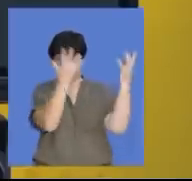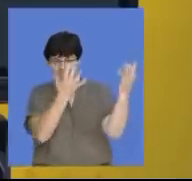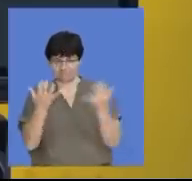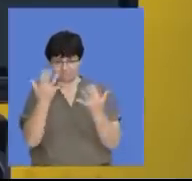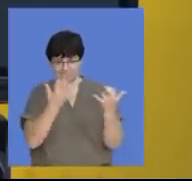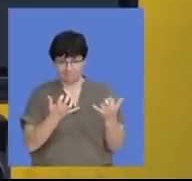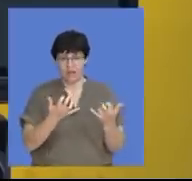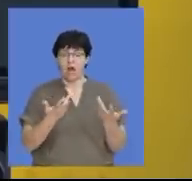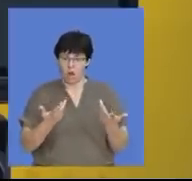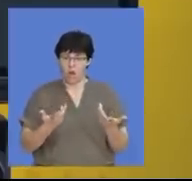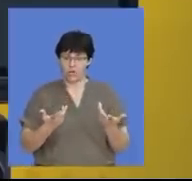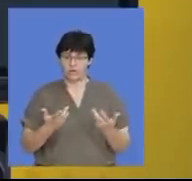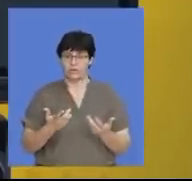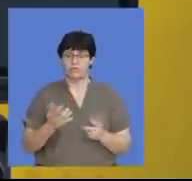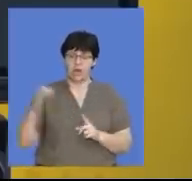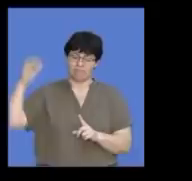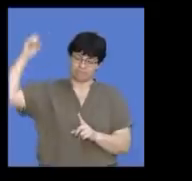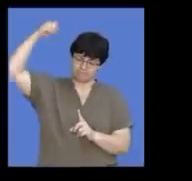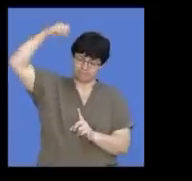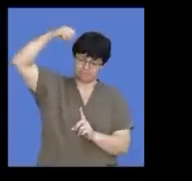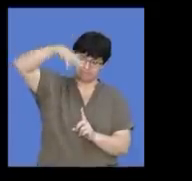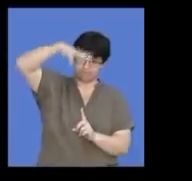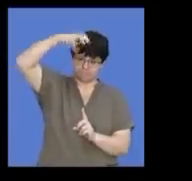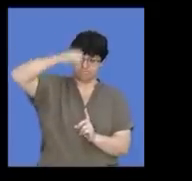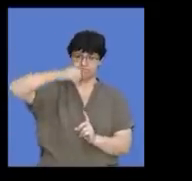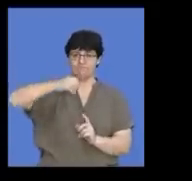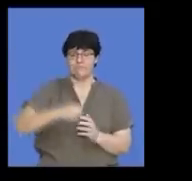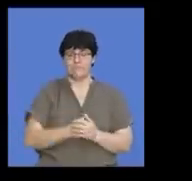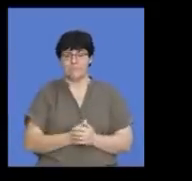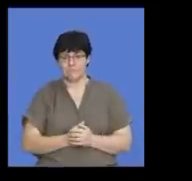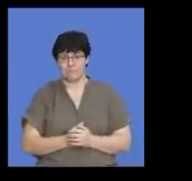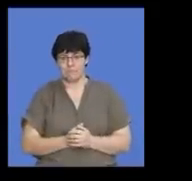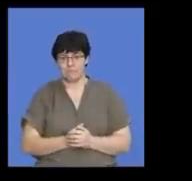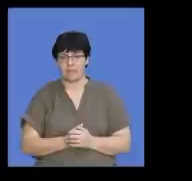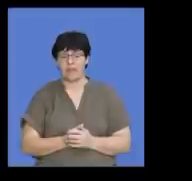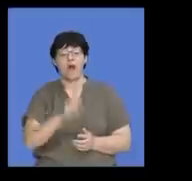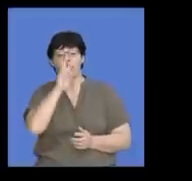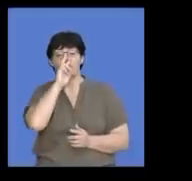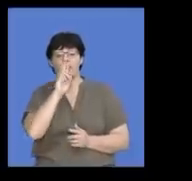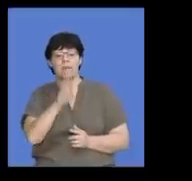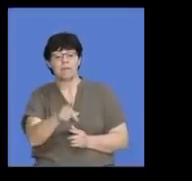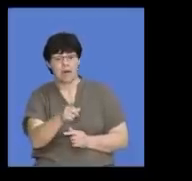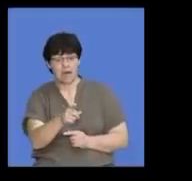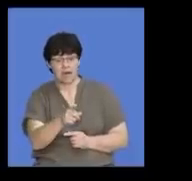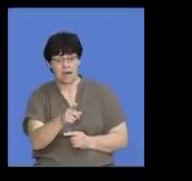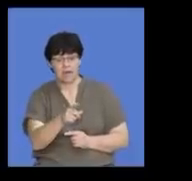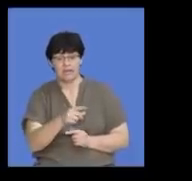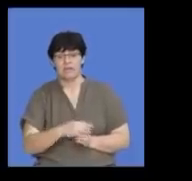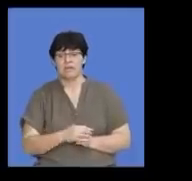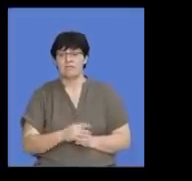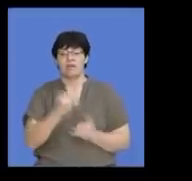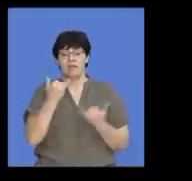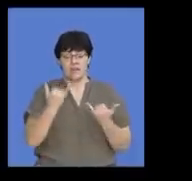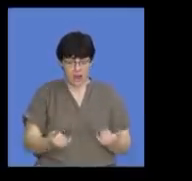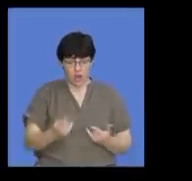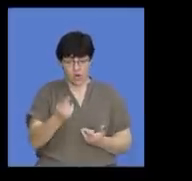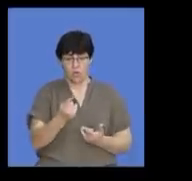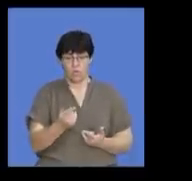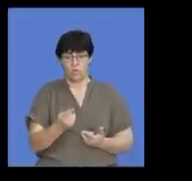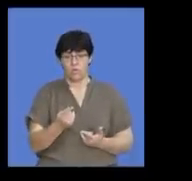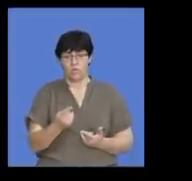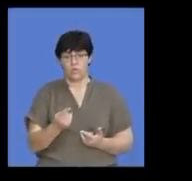out on an orthophoto map. In this particular example, remember that you have to